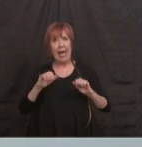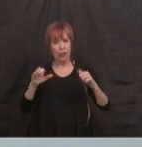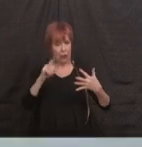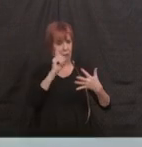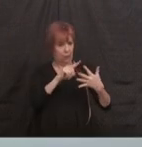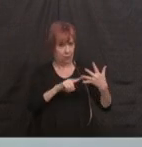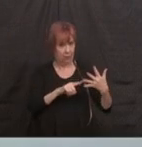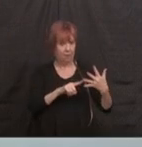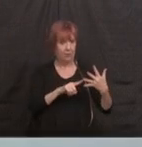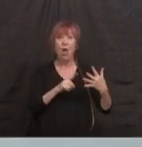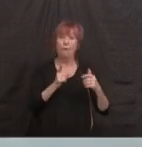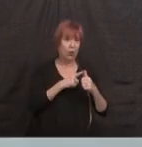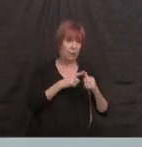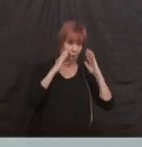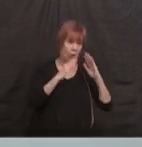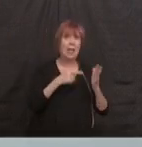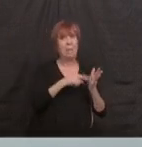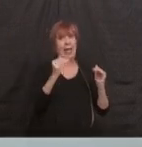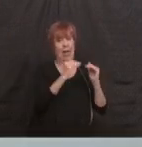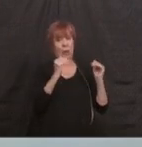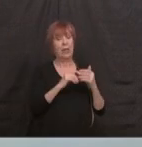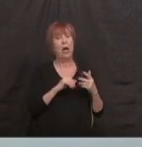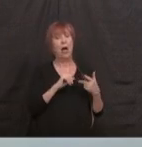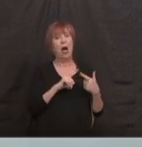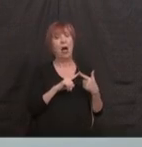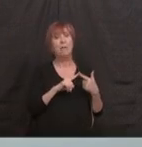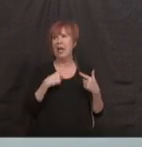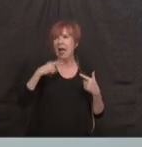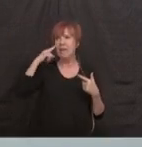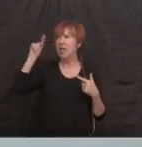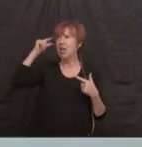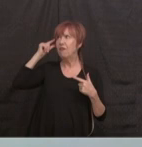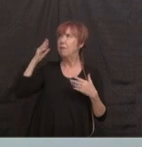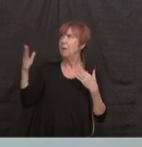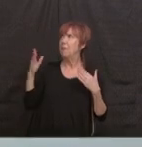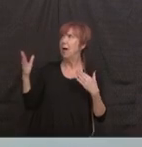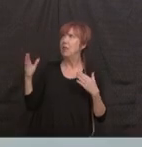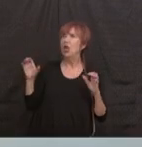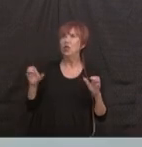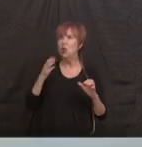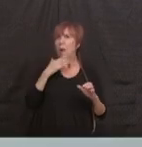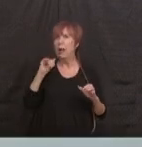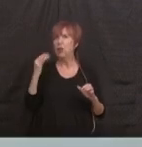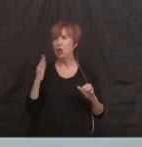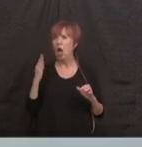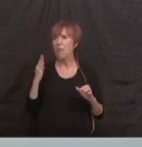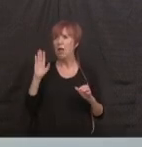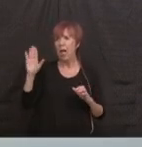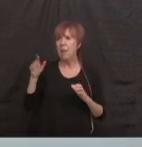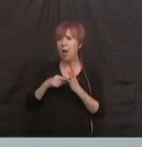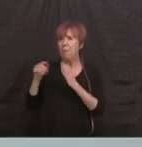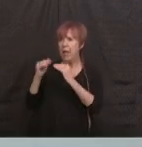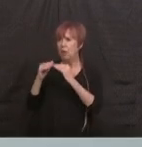First, again, looking at pay equity, you know, I think government might actually do a better job in pay equity than